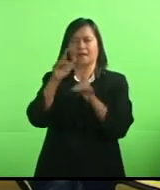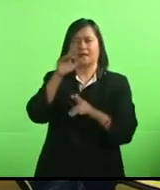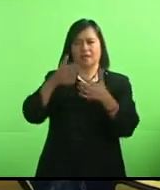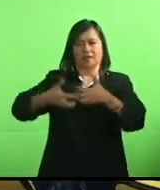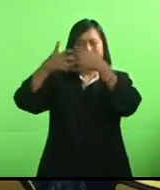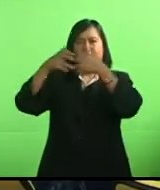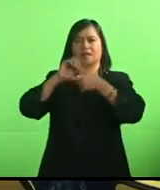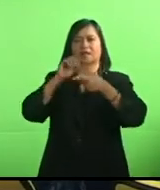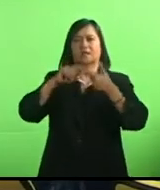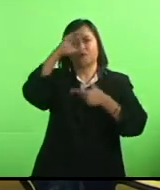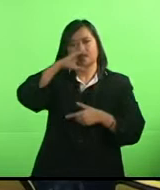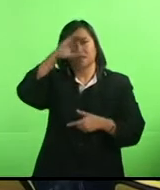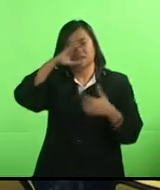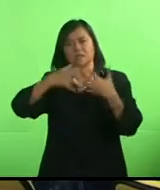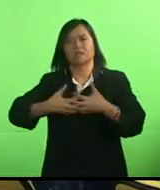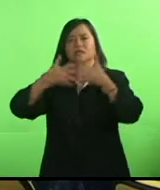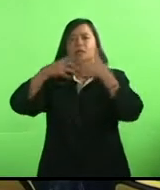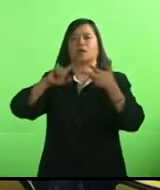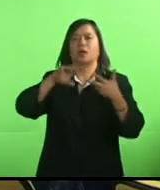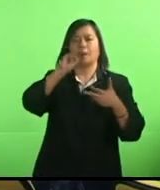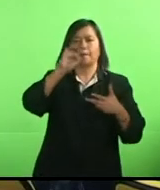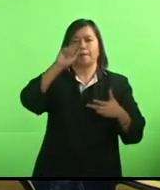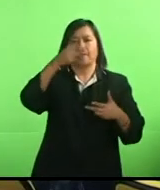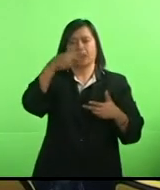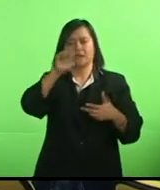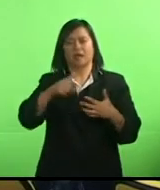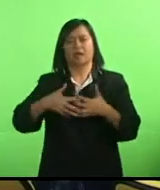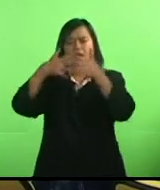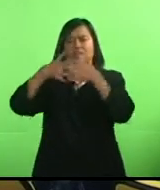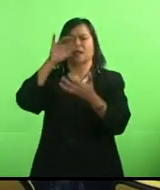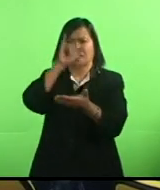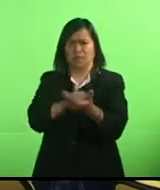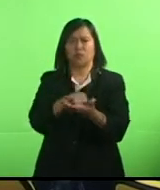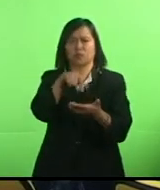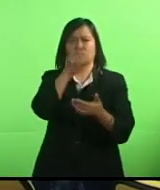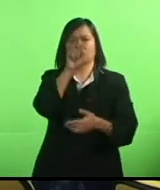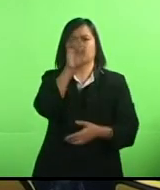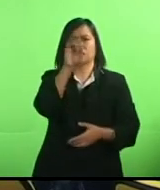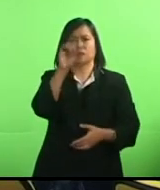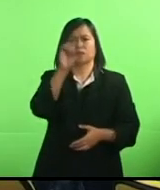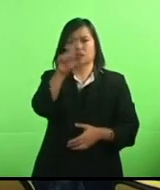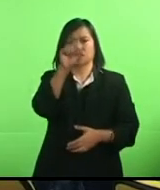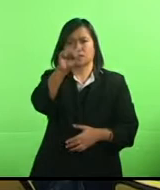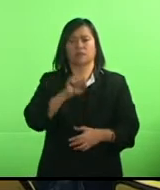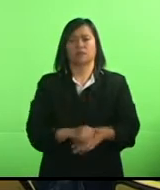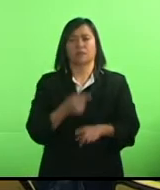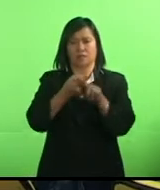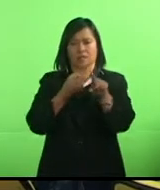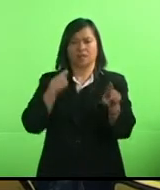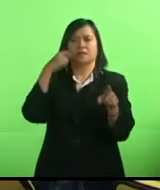meta engines. Okay? Yes, it's a tool. Okay? From there, you can put in